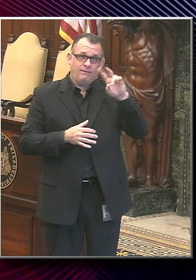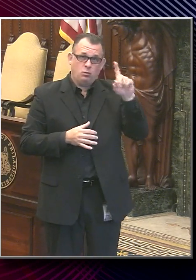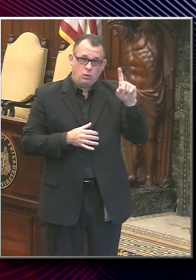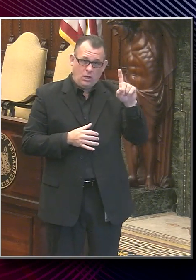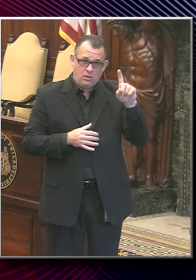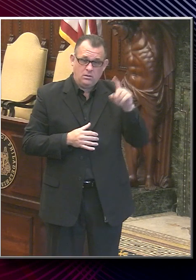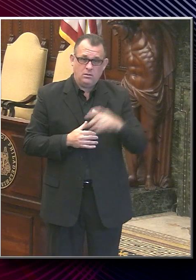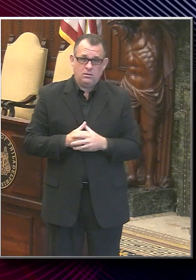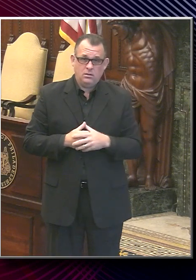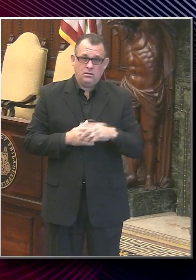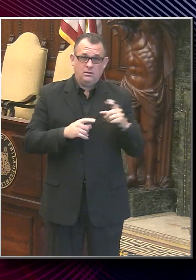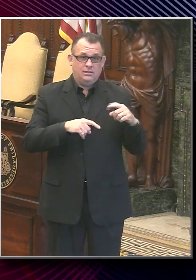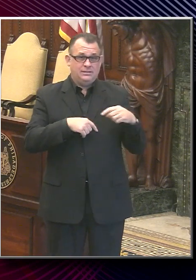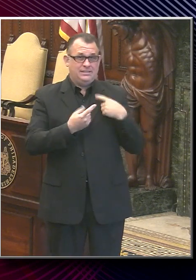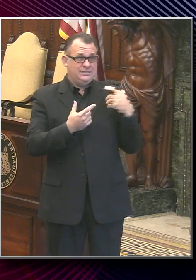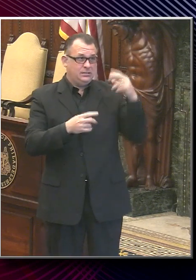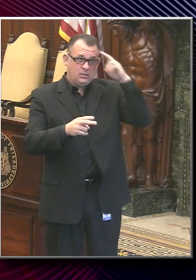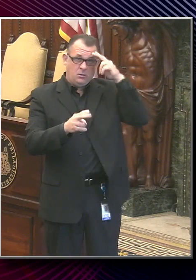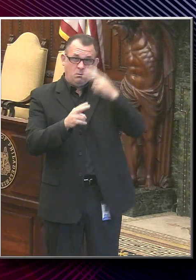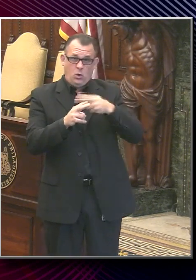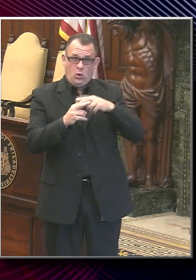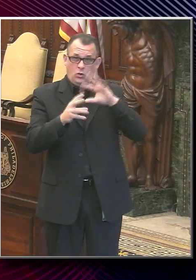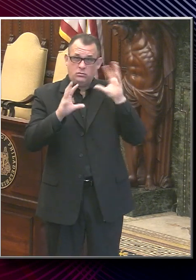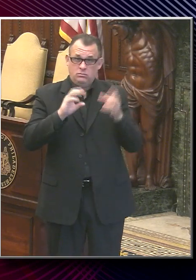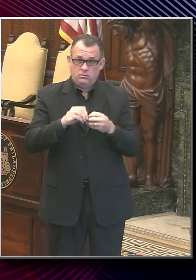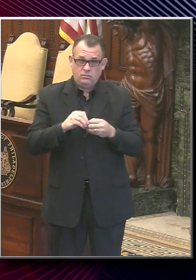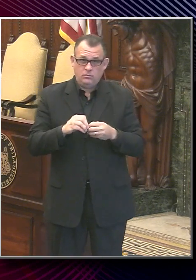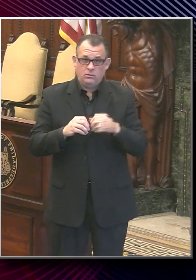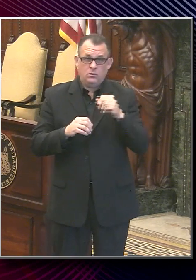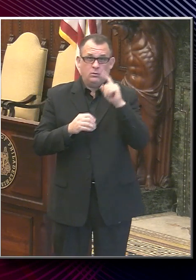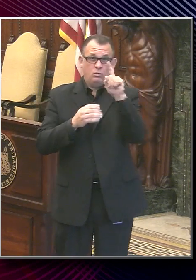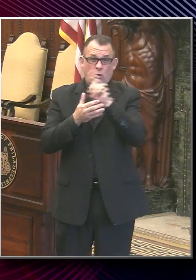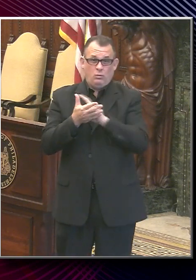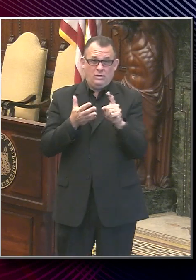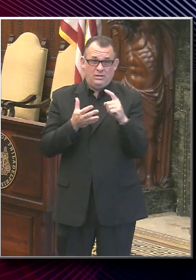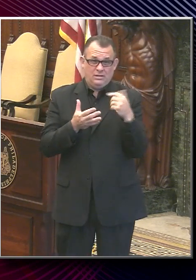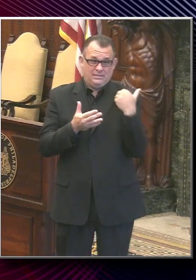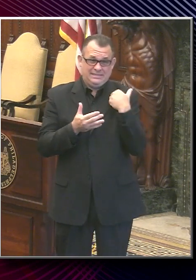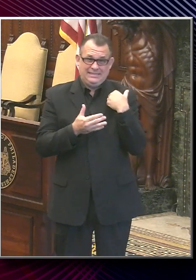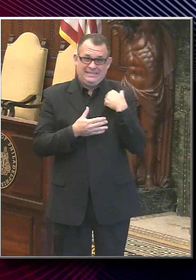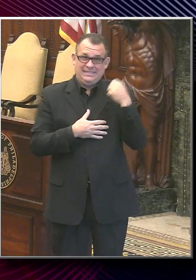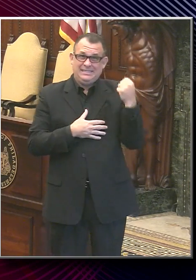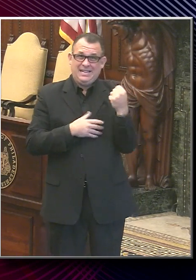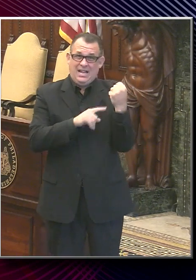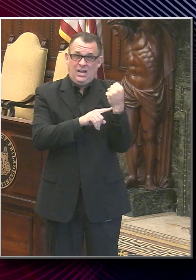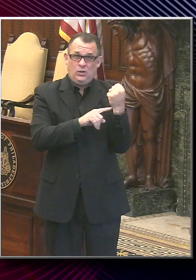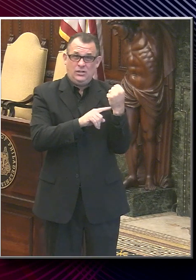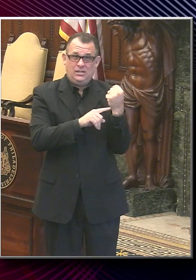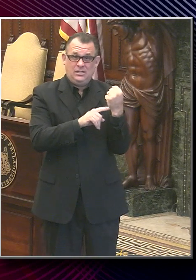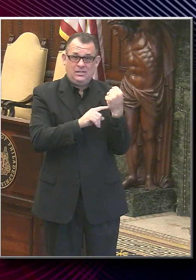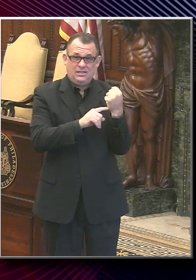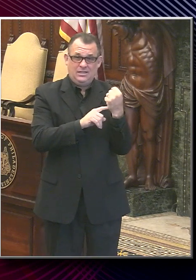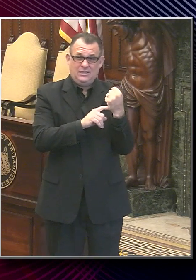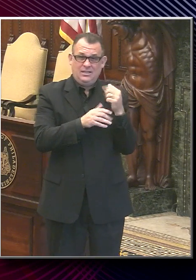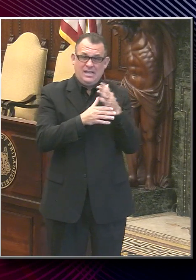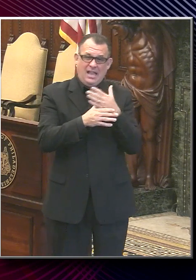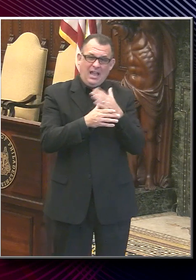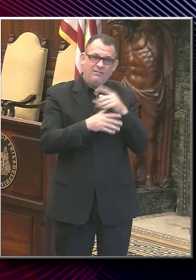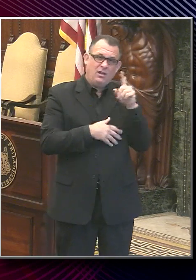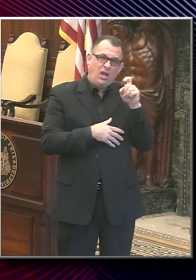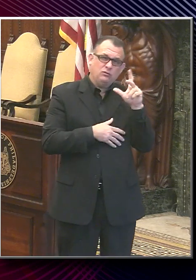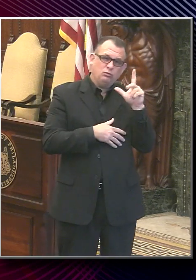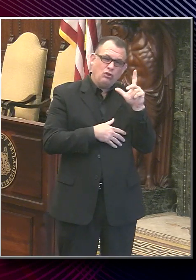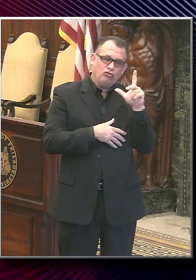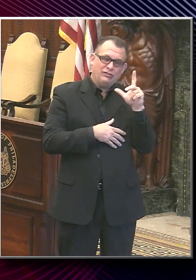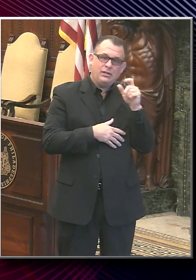30,771 since the beginning of the epidemic. Now, for the past week that ended Saturday, July 29th, we averaged 123 cases per